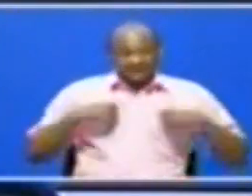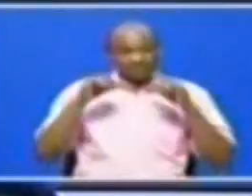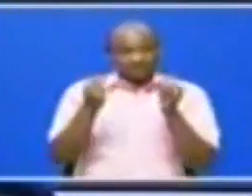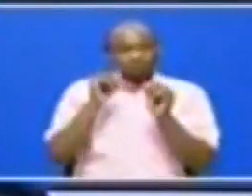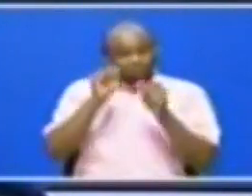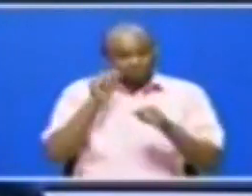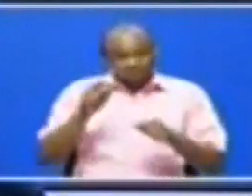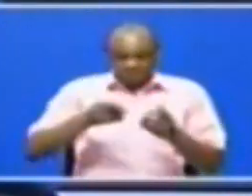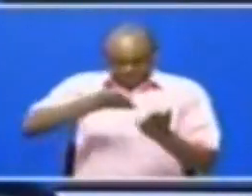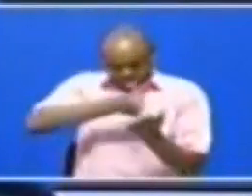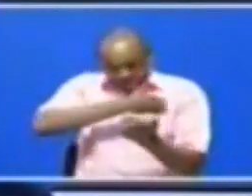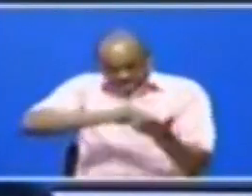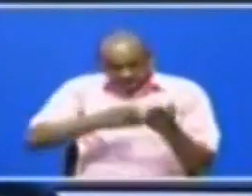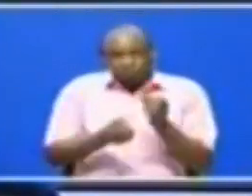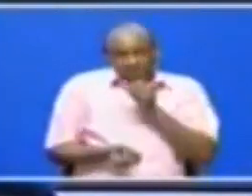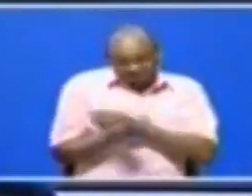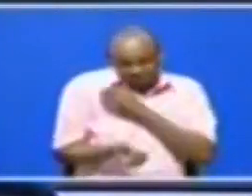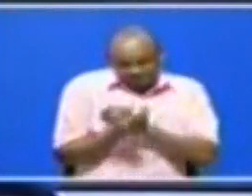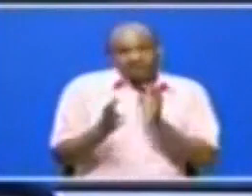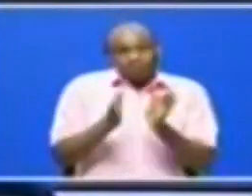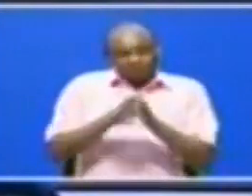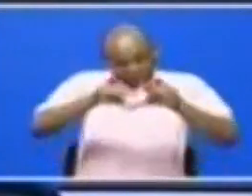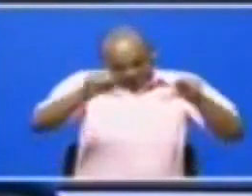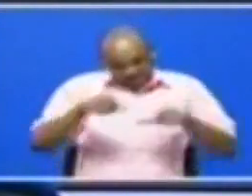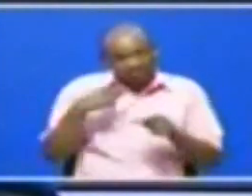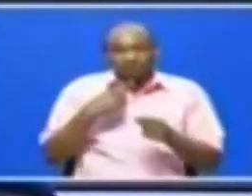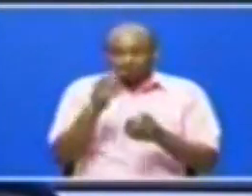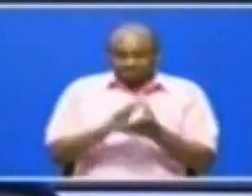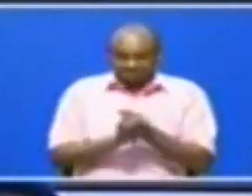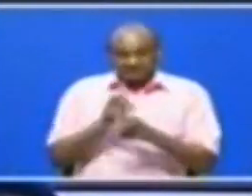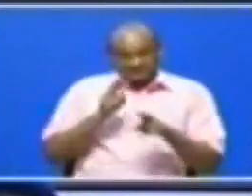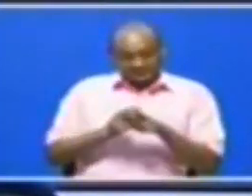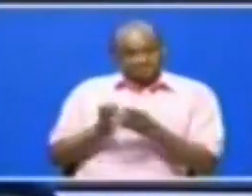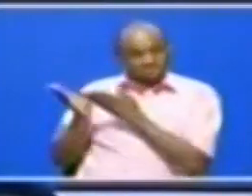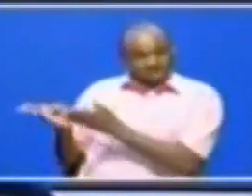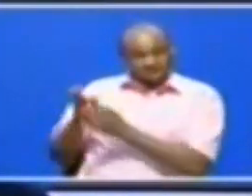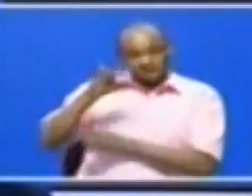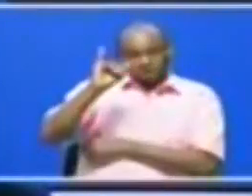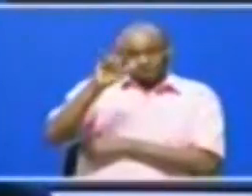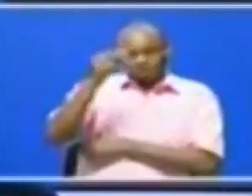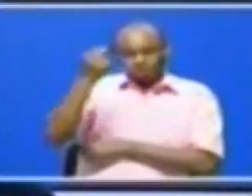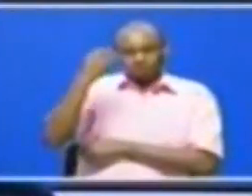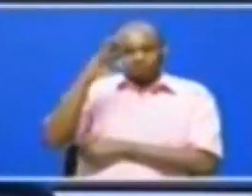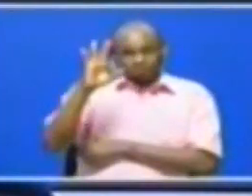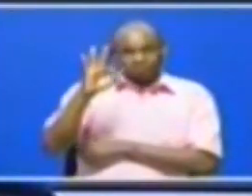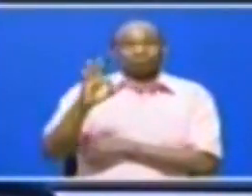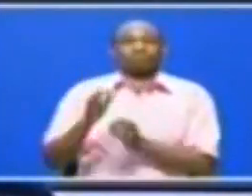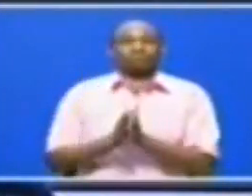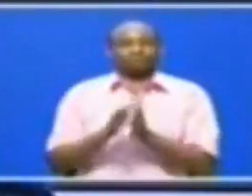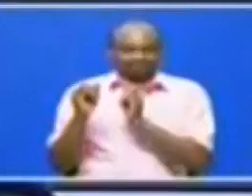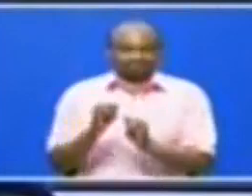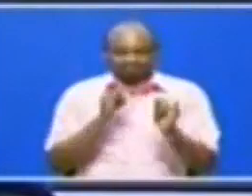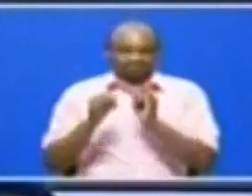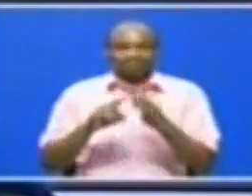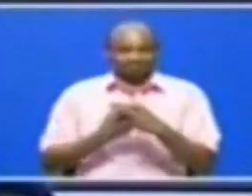will dissect these issues with an esteemed panel in studio. My name is Yusuf Ibrahim, and here now are our top stories tonight.